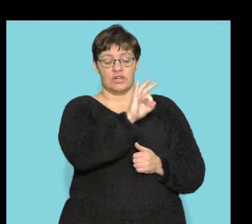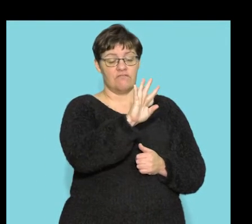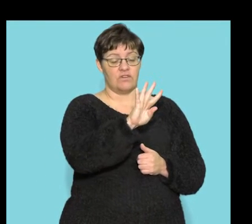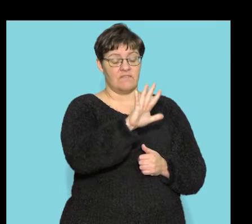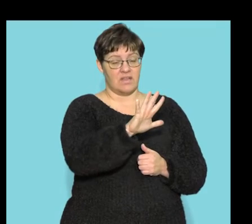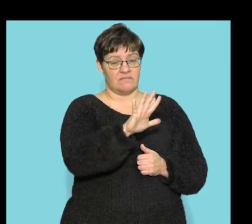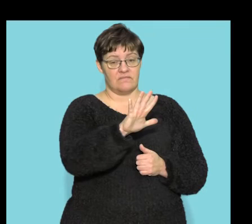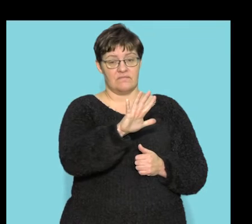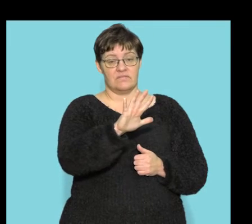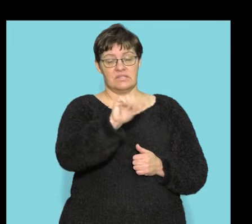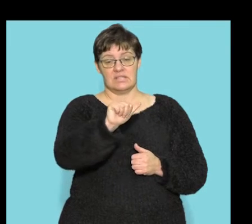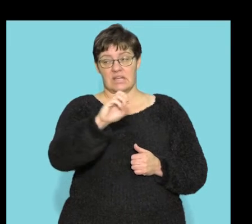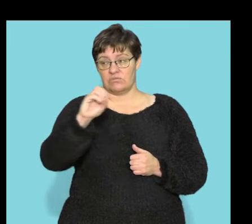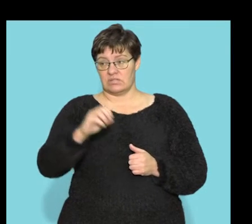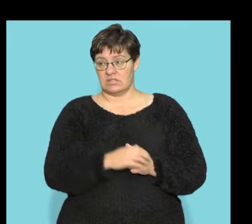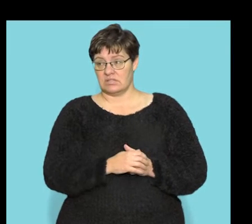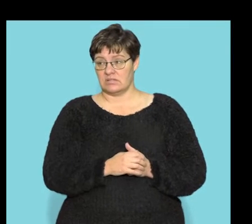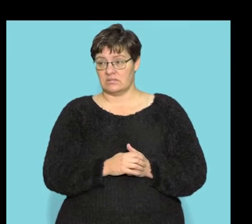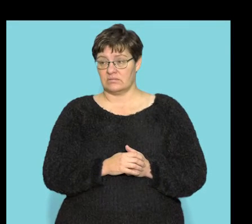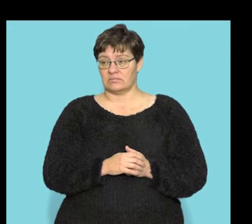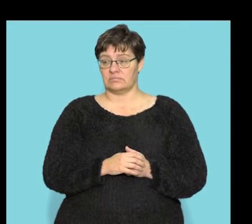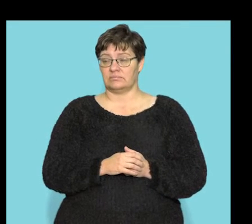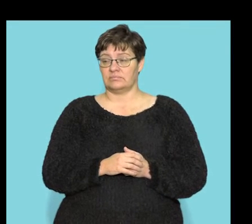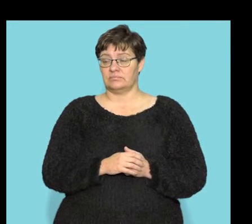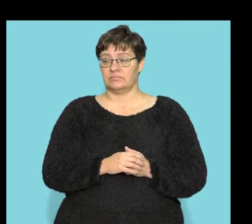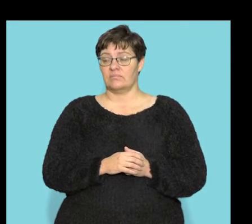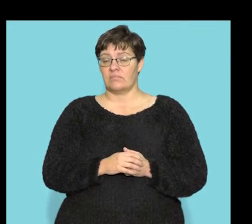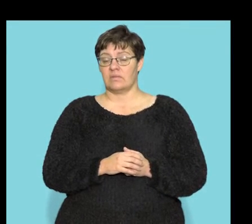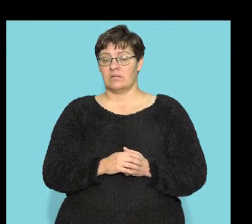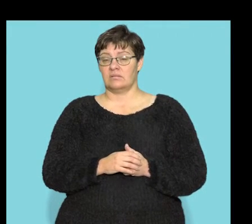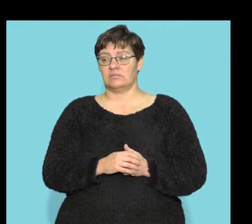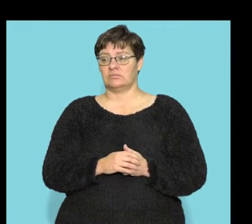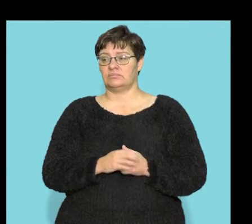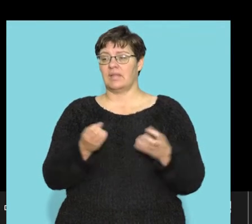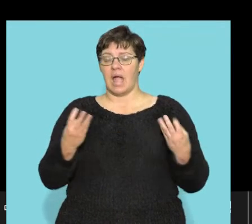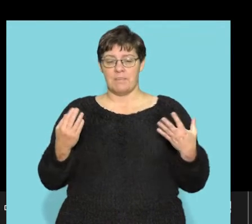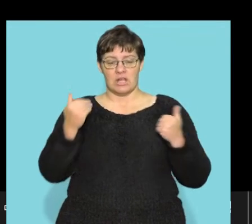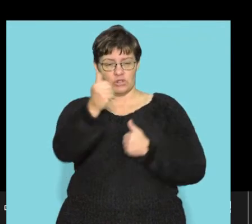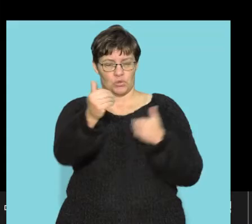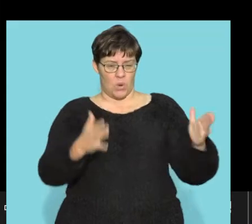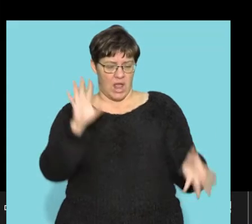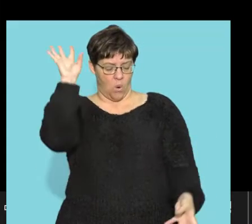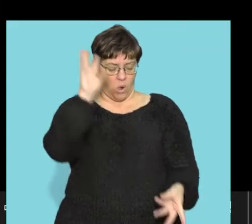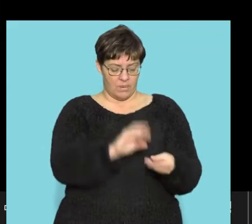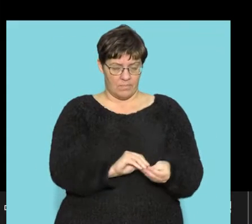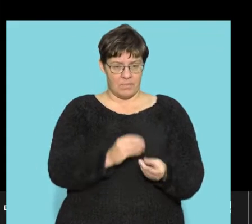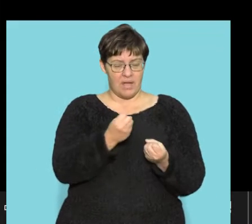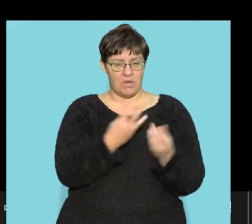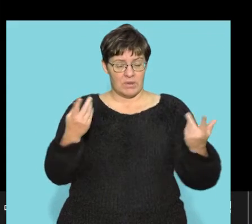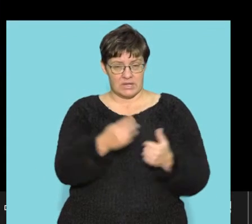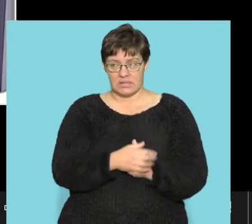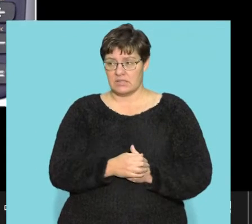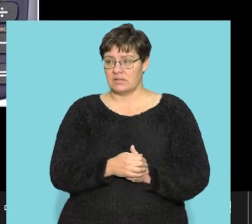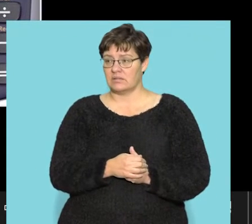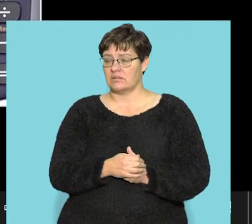345,600, okay? Take your 345,600, tell yourself, how many square meters do we have in total? Right? Here